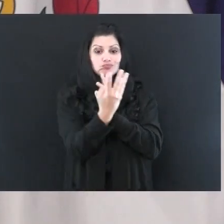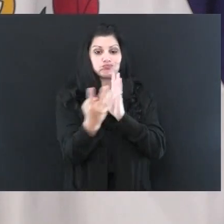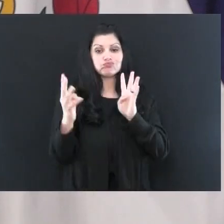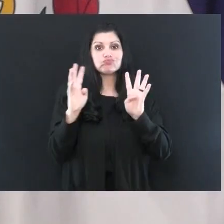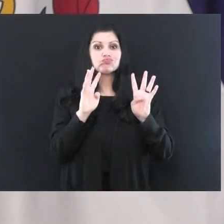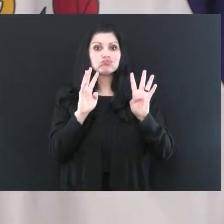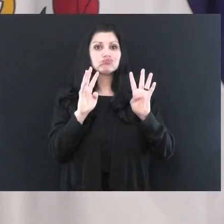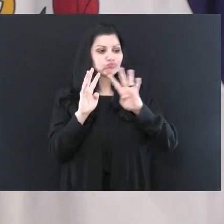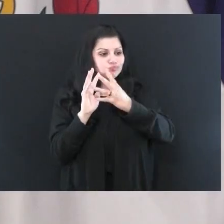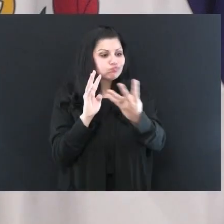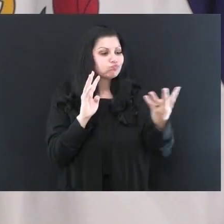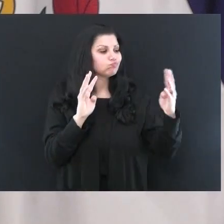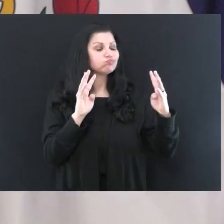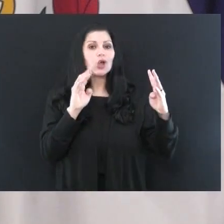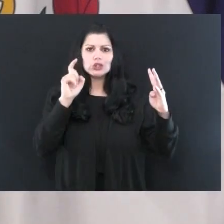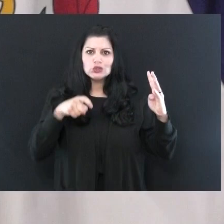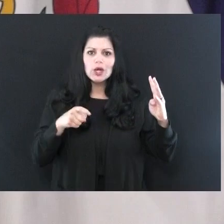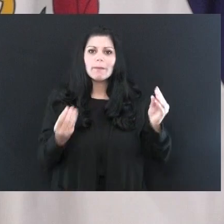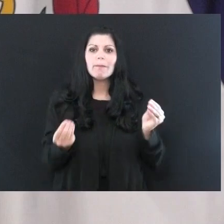precautions. You know, it